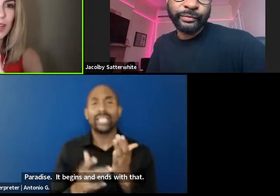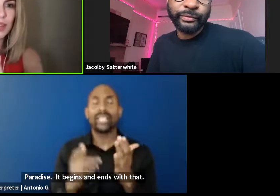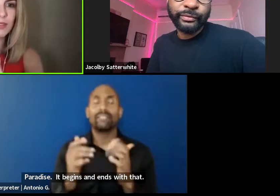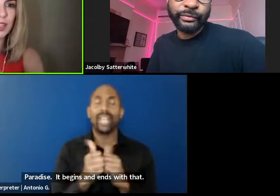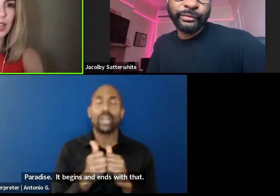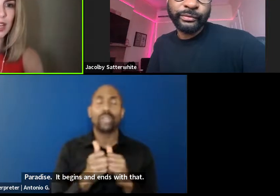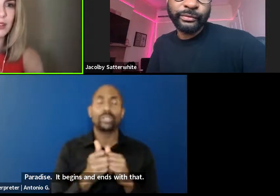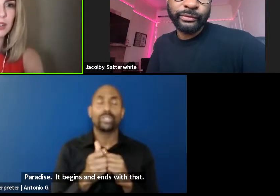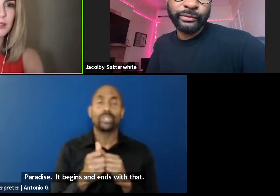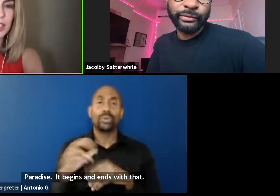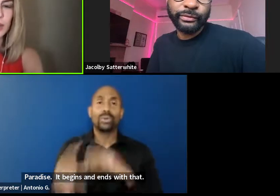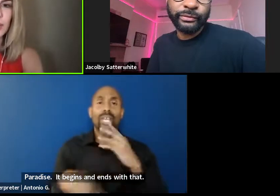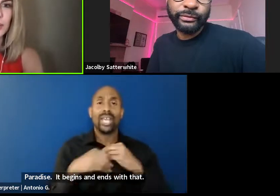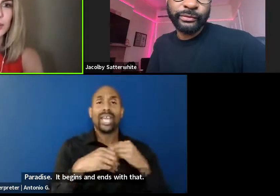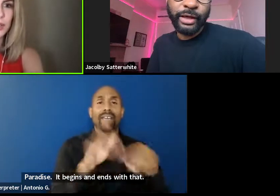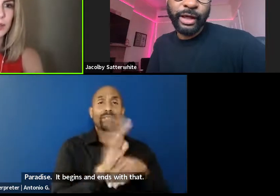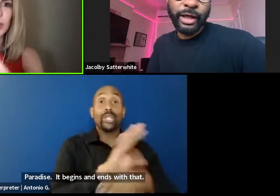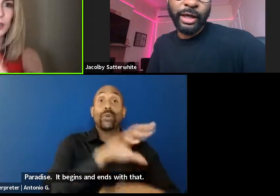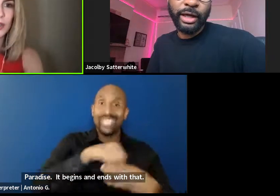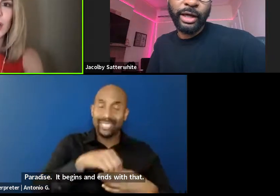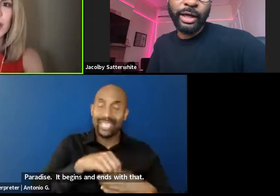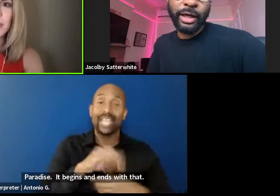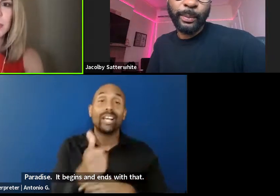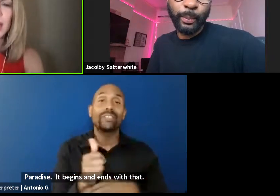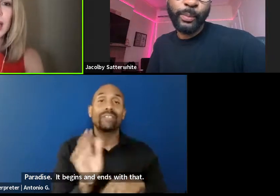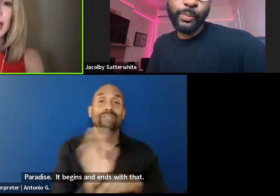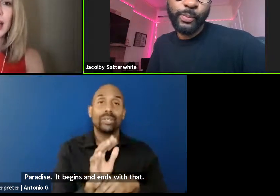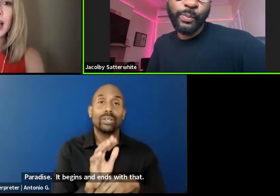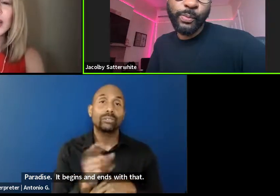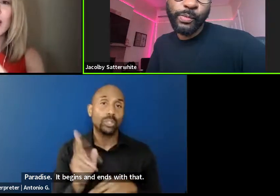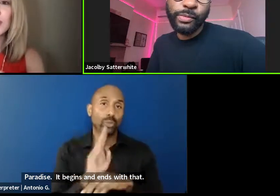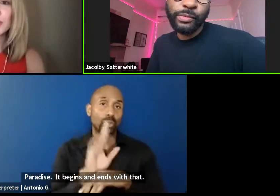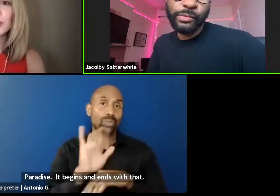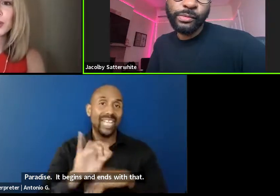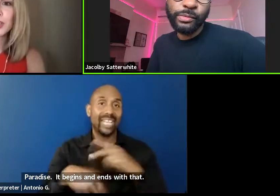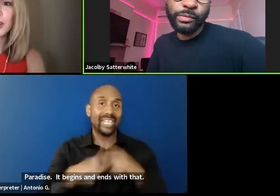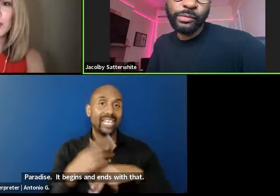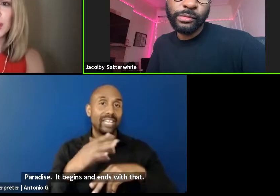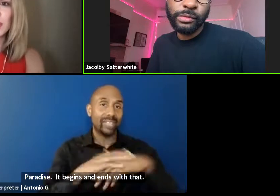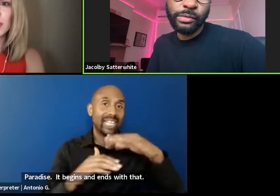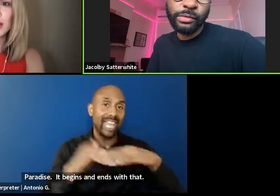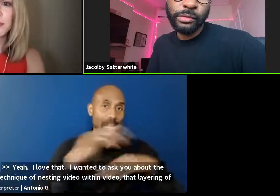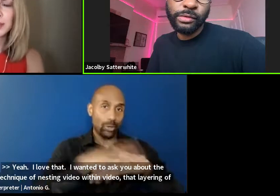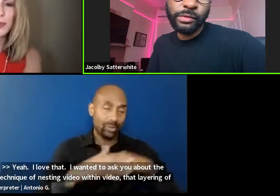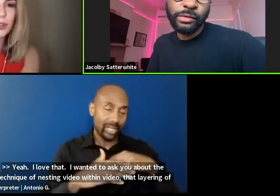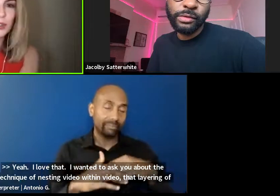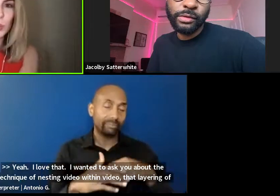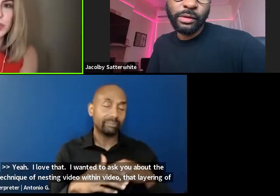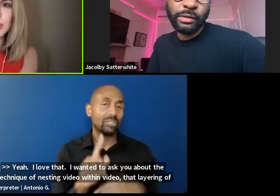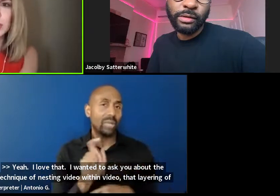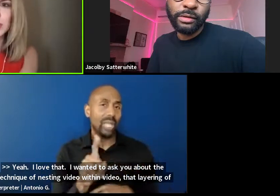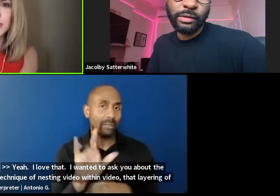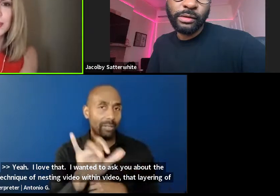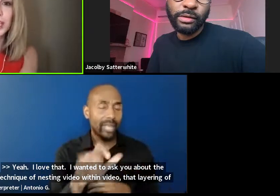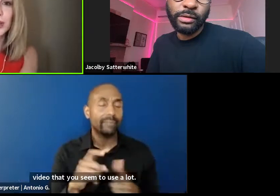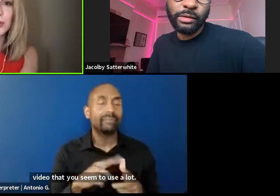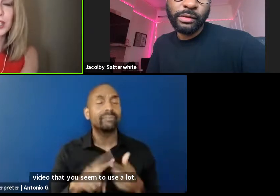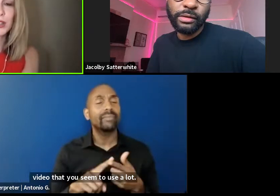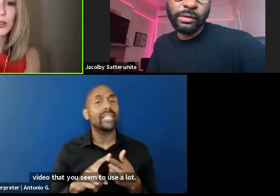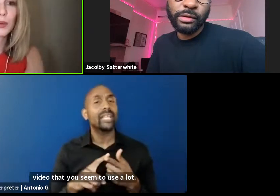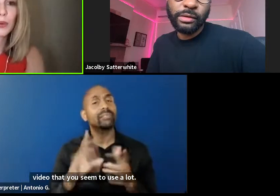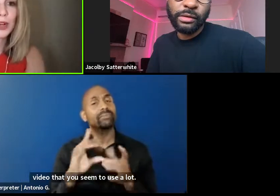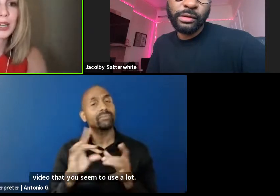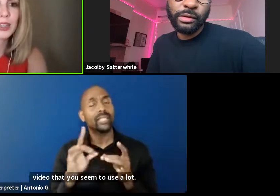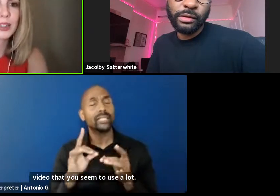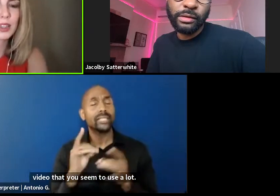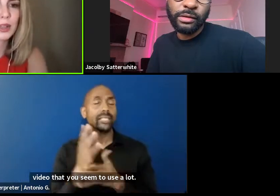video, that kind of like layering of video that you seem to use a lot. Mm-hmm. And then also, if you could just talk about some of the source images and videos that